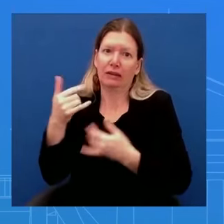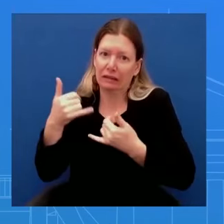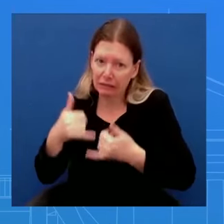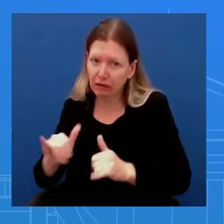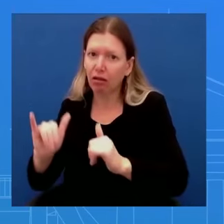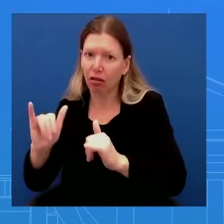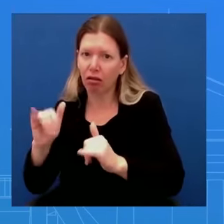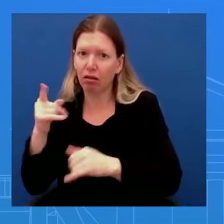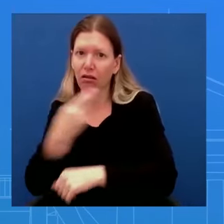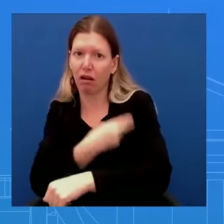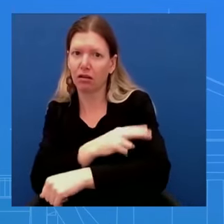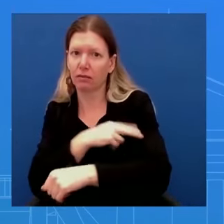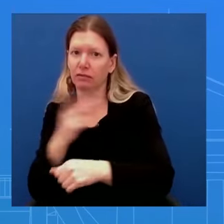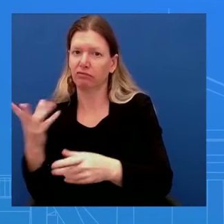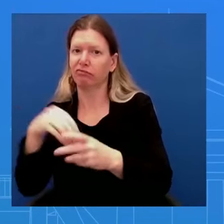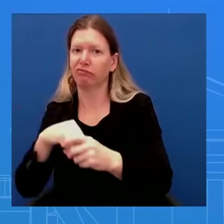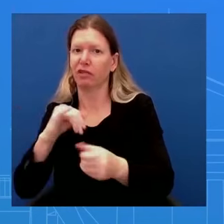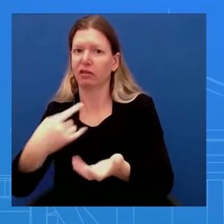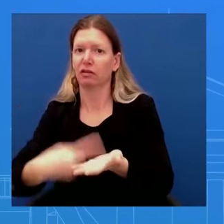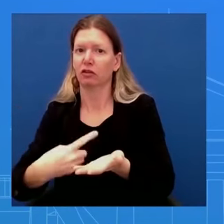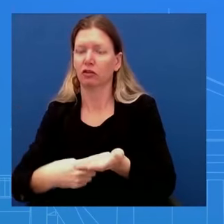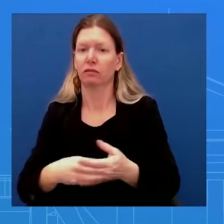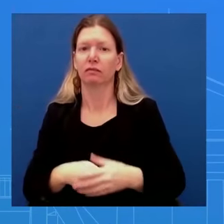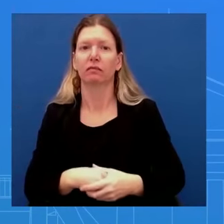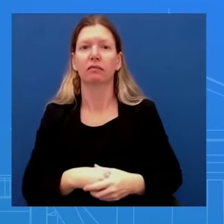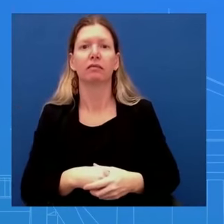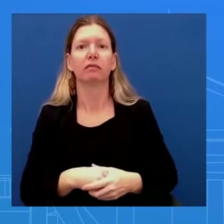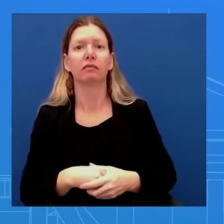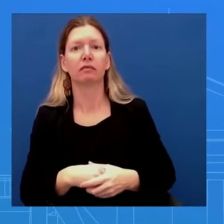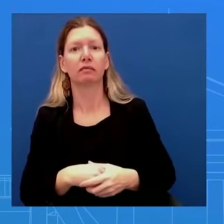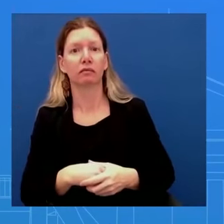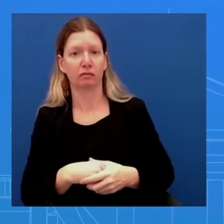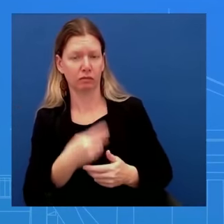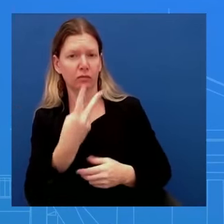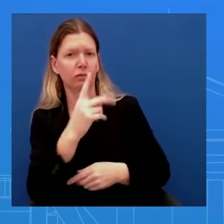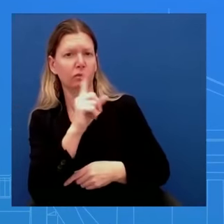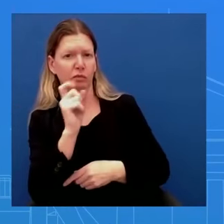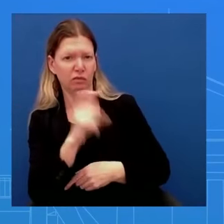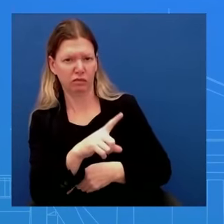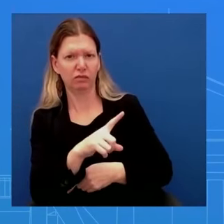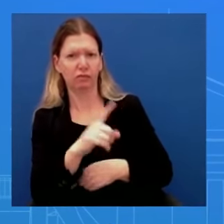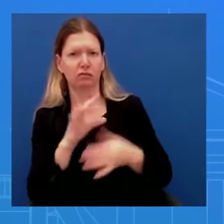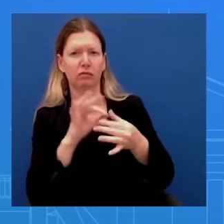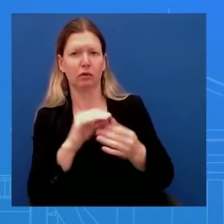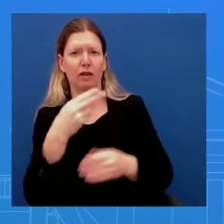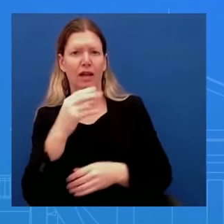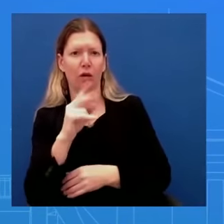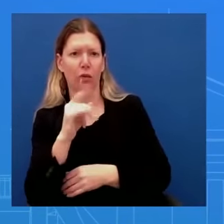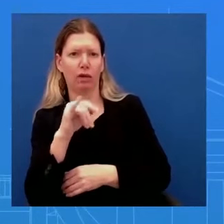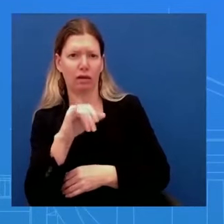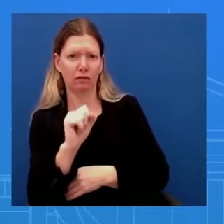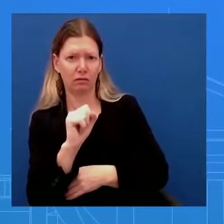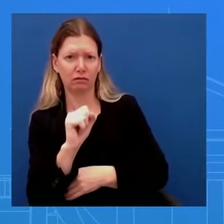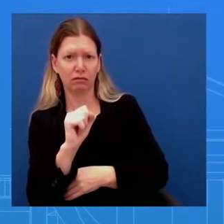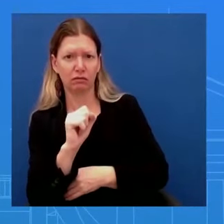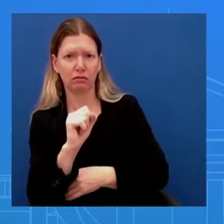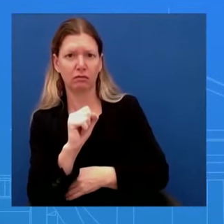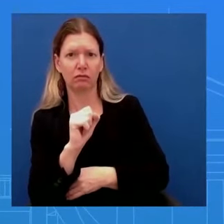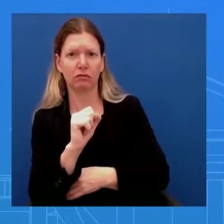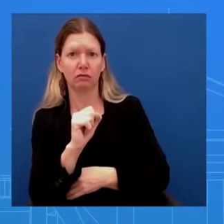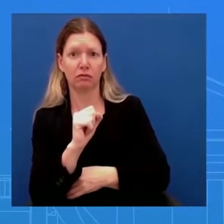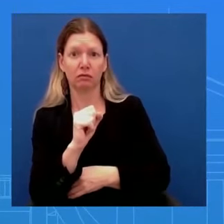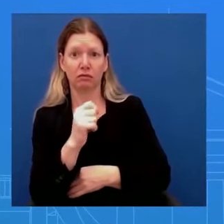Okay, last question. Two questions. One on the Houthis. Given the problem the administration has had on containing them, how can it be looked at as anything